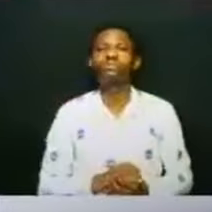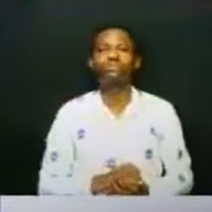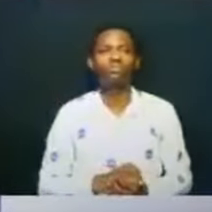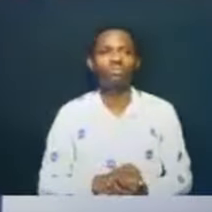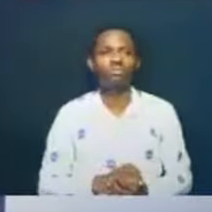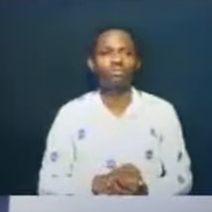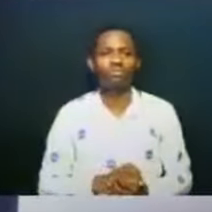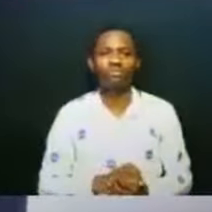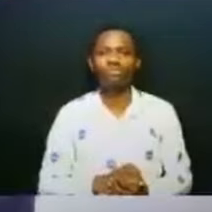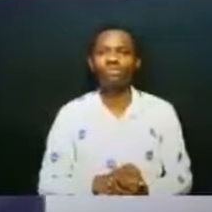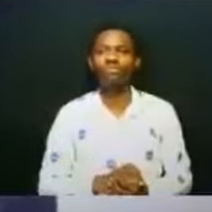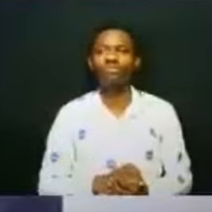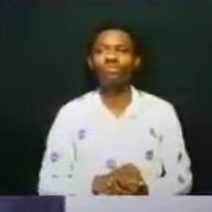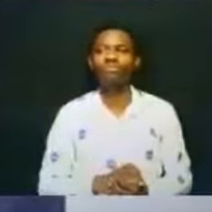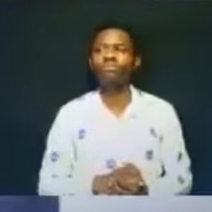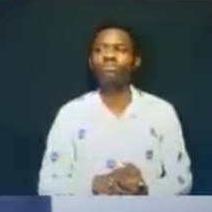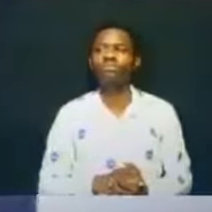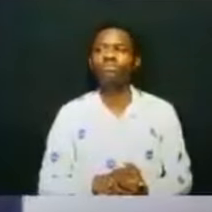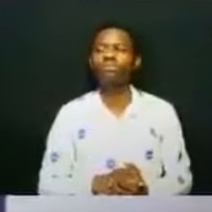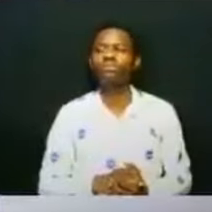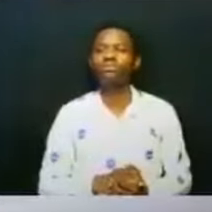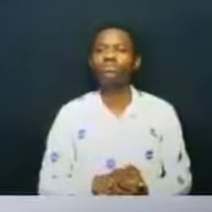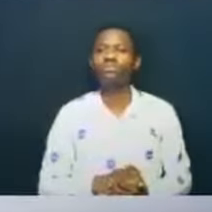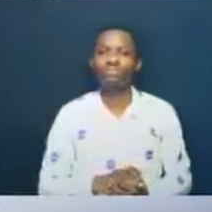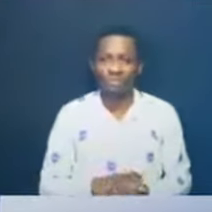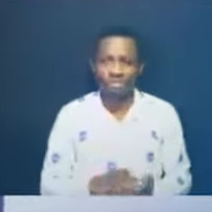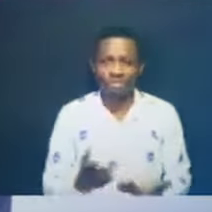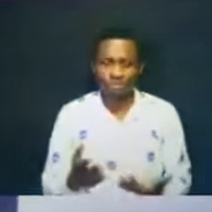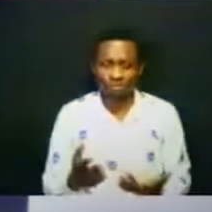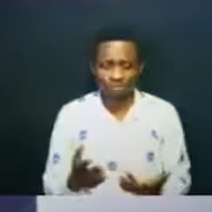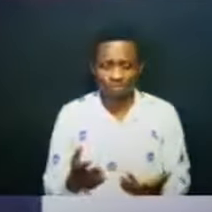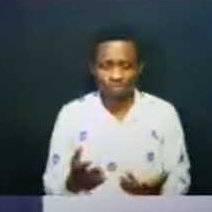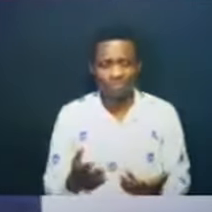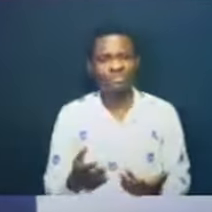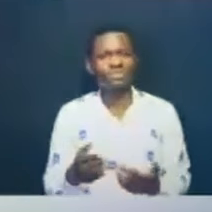that leads to bitterness and the resultant desire for vengeance never bring an end to